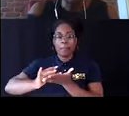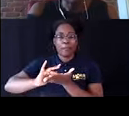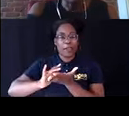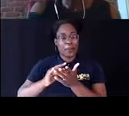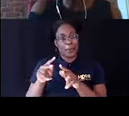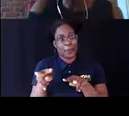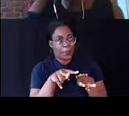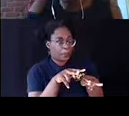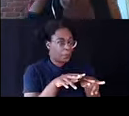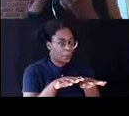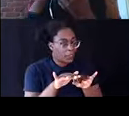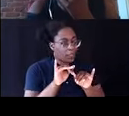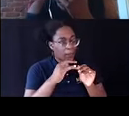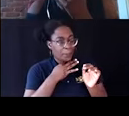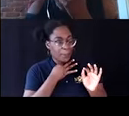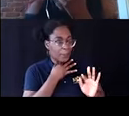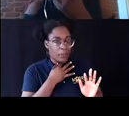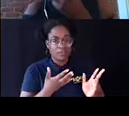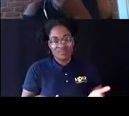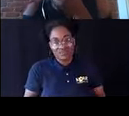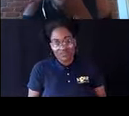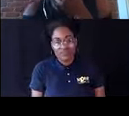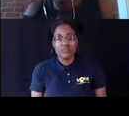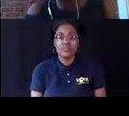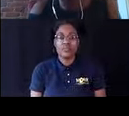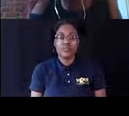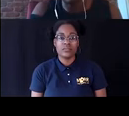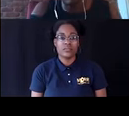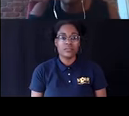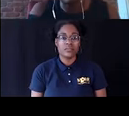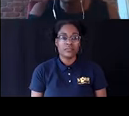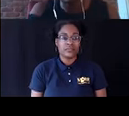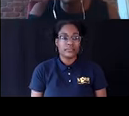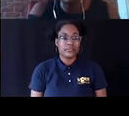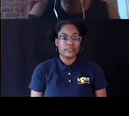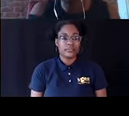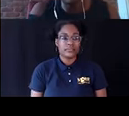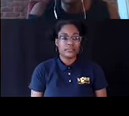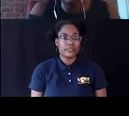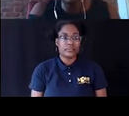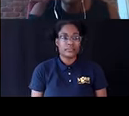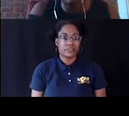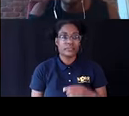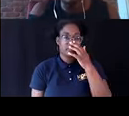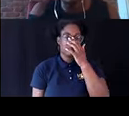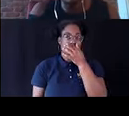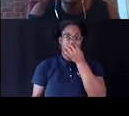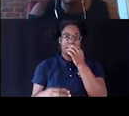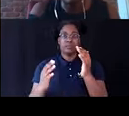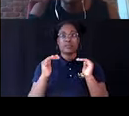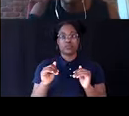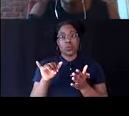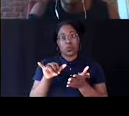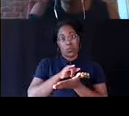another entrepreneur, just like Eleno and just like Victoria, in New York in the early